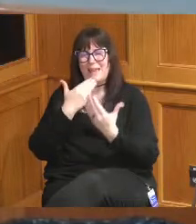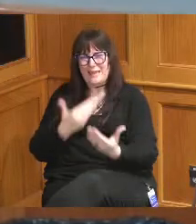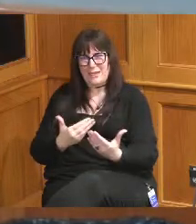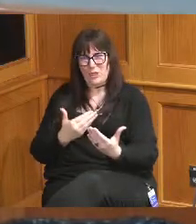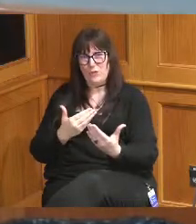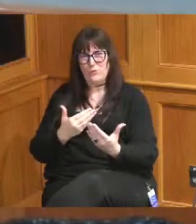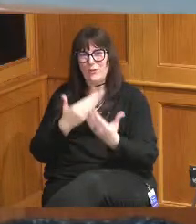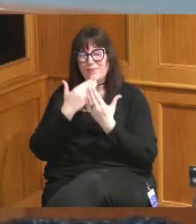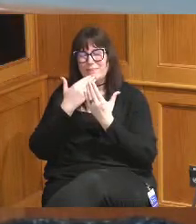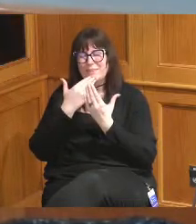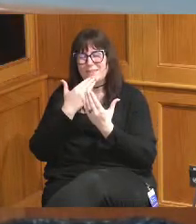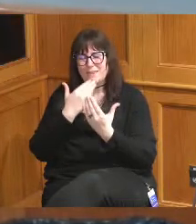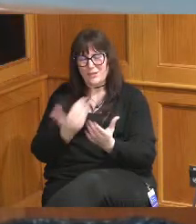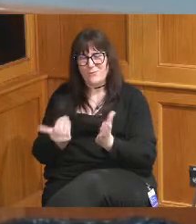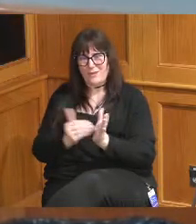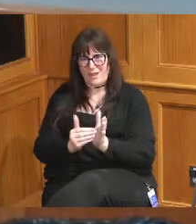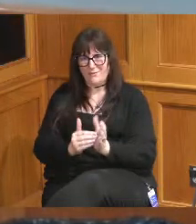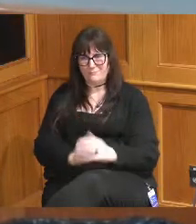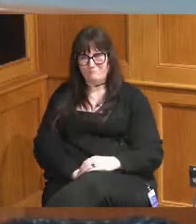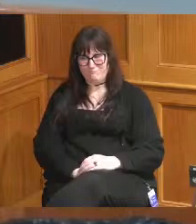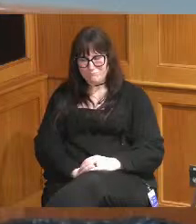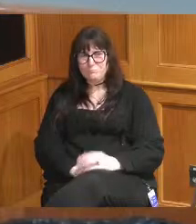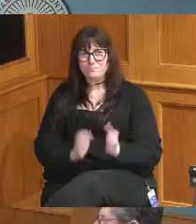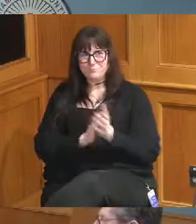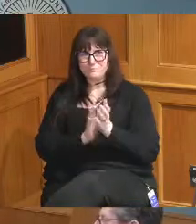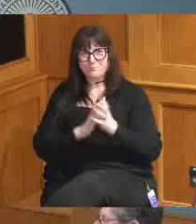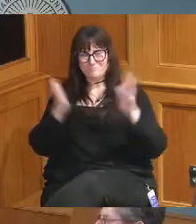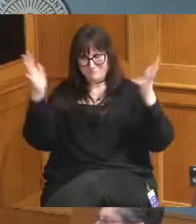Ms. Elise Reese, once again for this proclamation. Appreciate you.